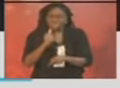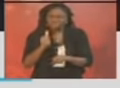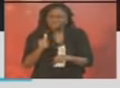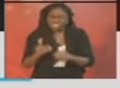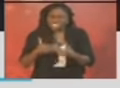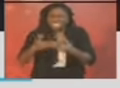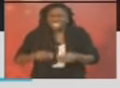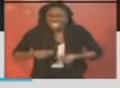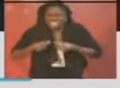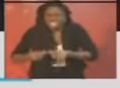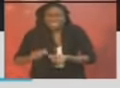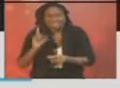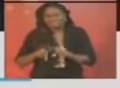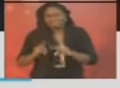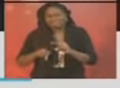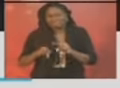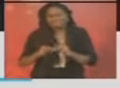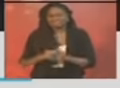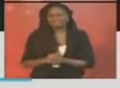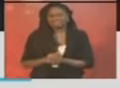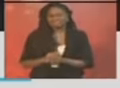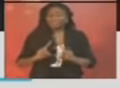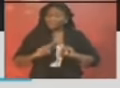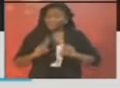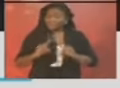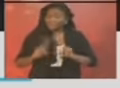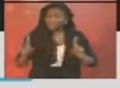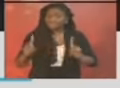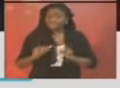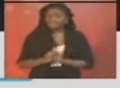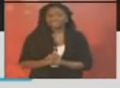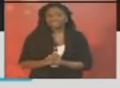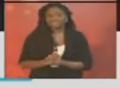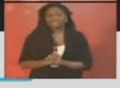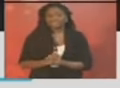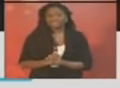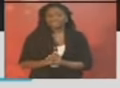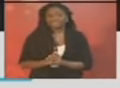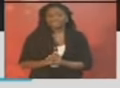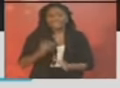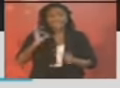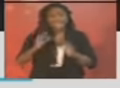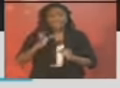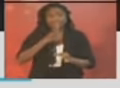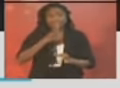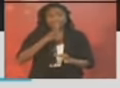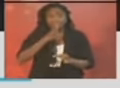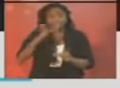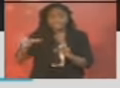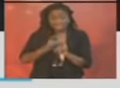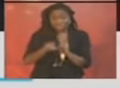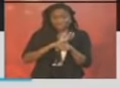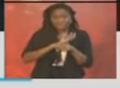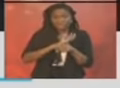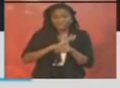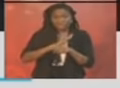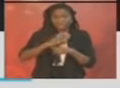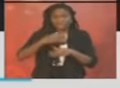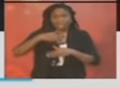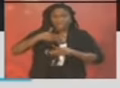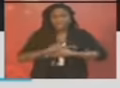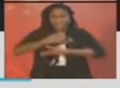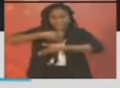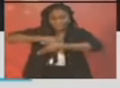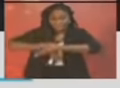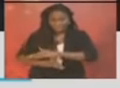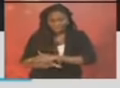Additionally, there does not appear to be any risk of abnormal fetal effects in babies born to mothers